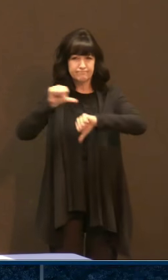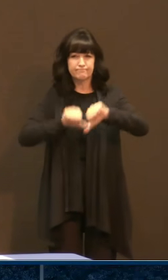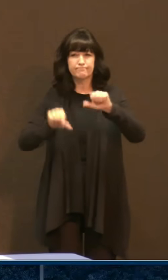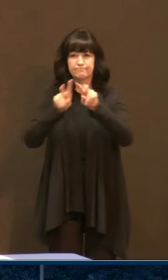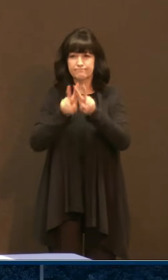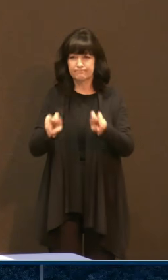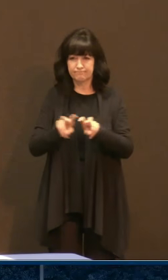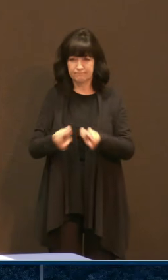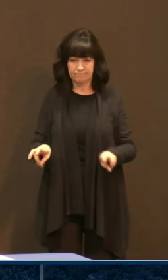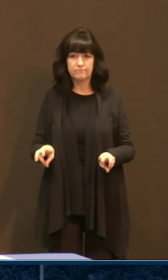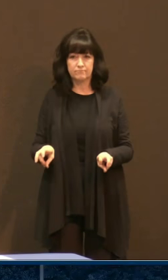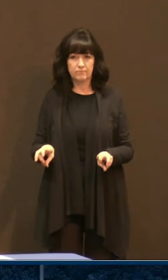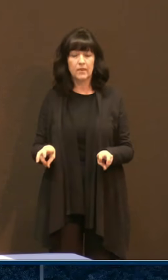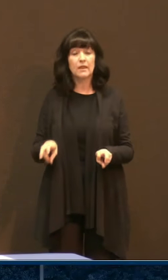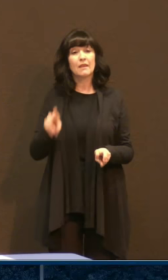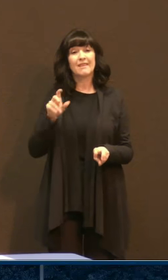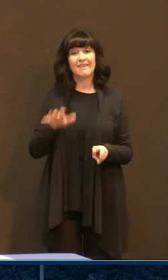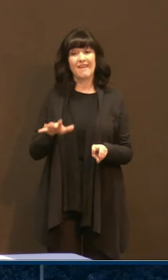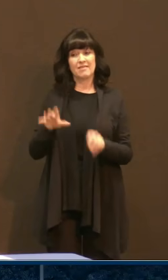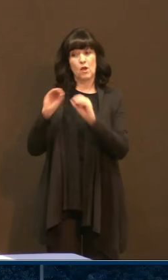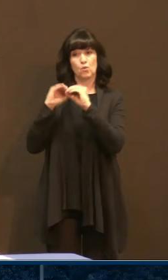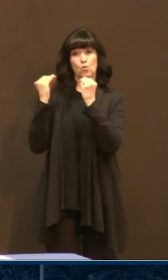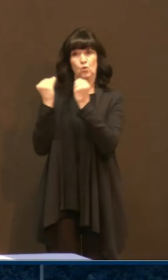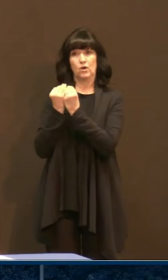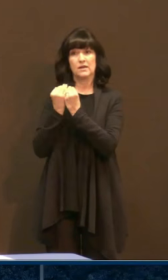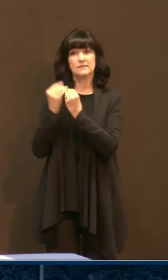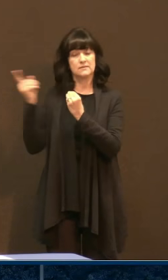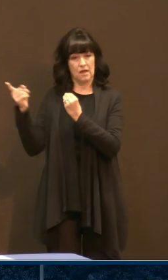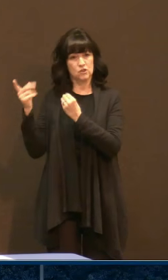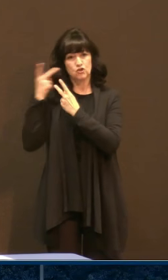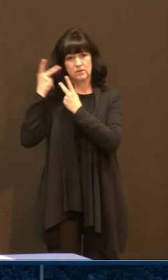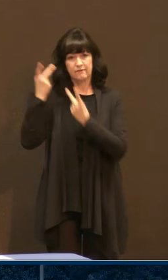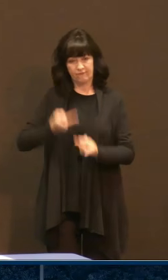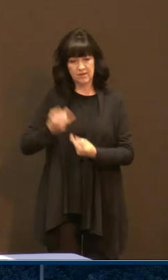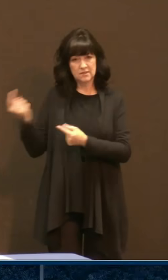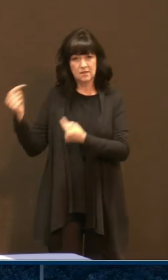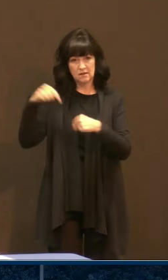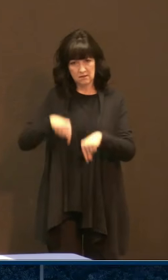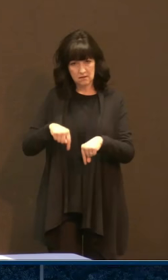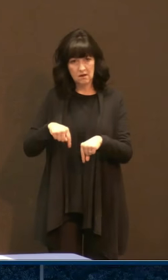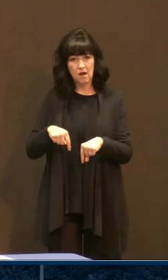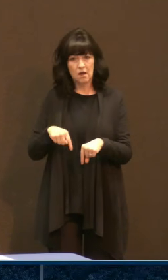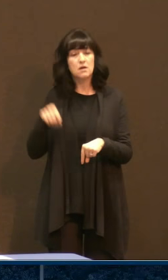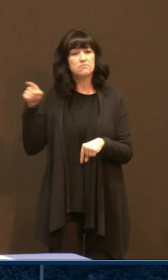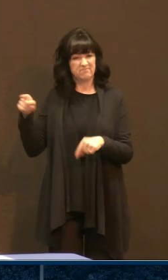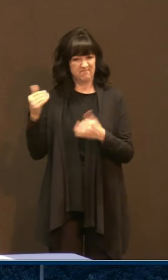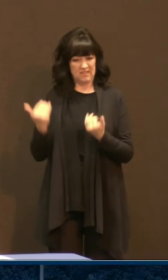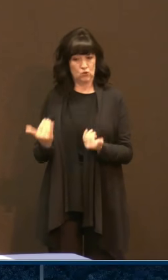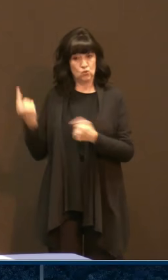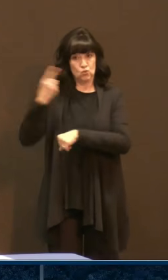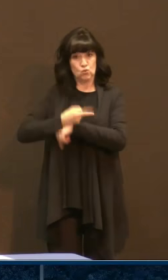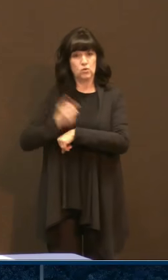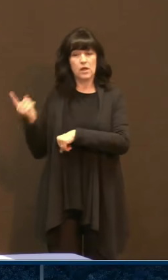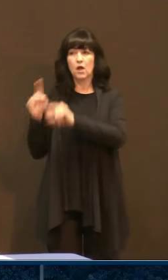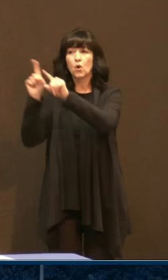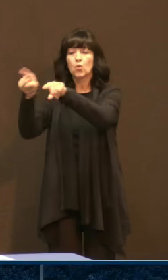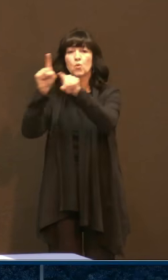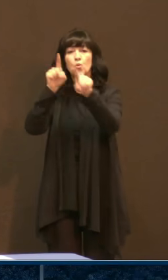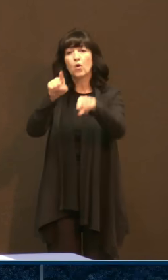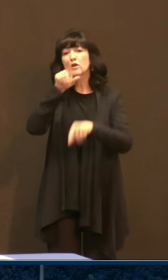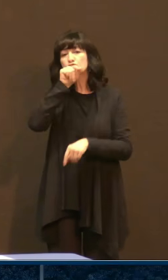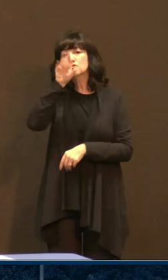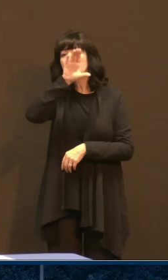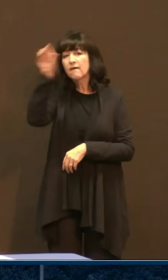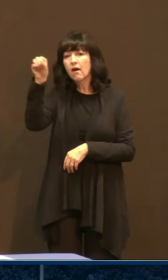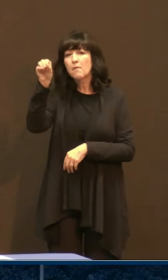NIOSH. And so they've already, several of them are in the poultry plants today. They're looking at our data, and they're